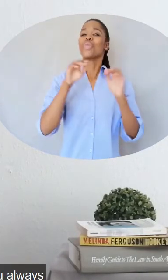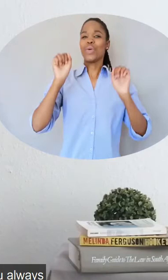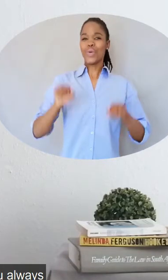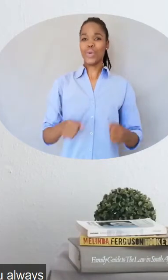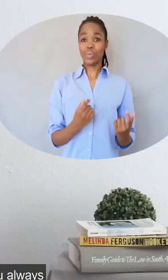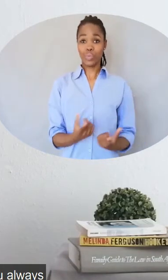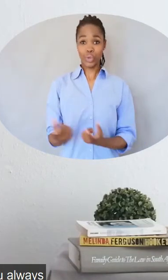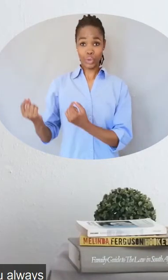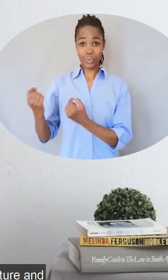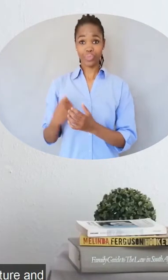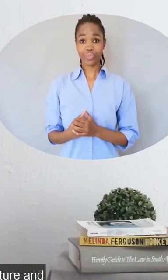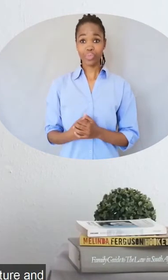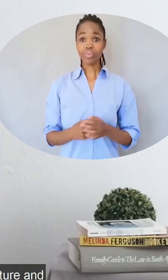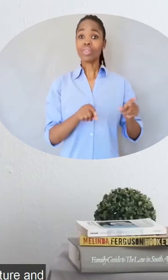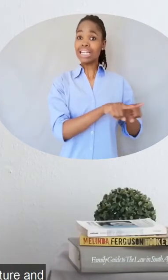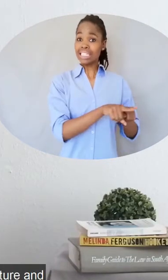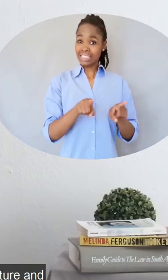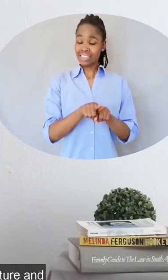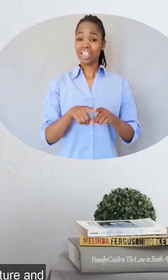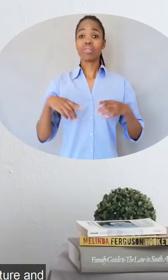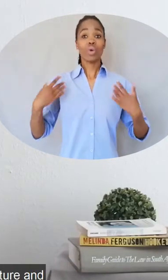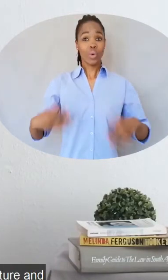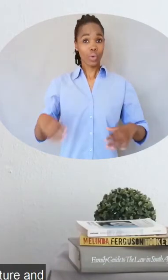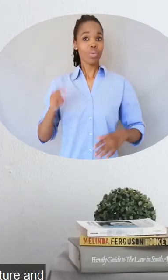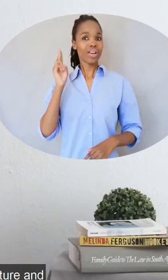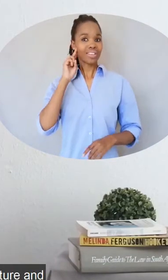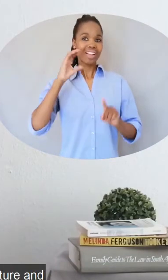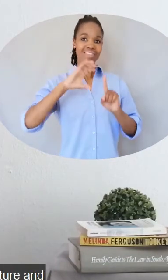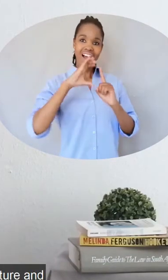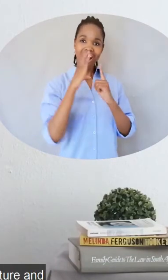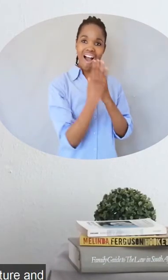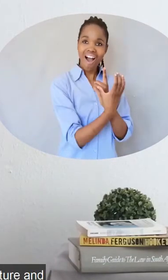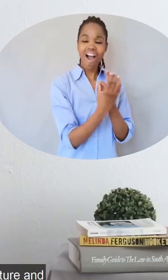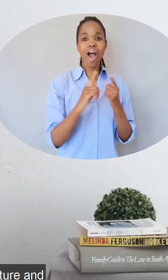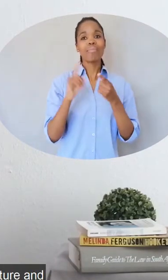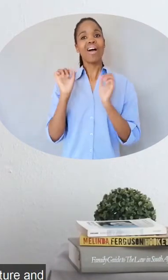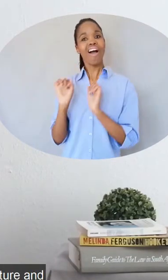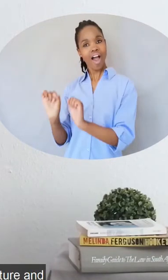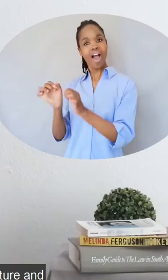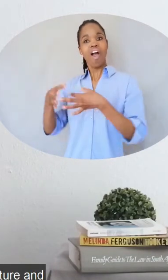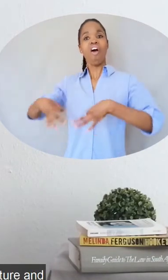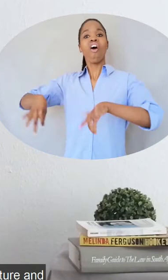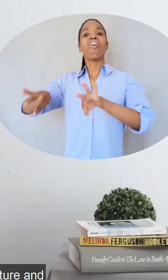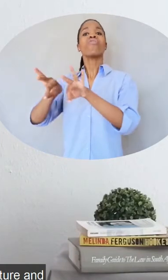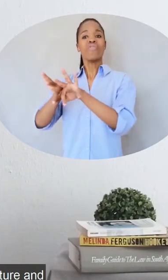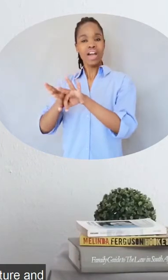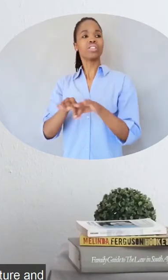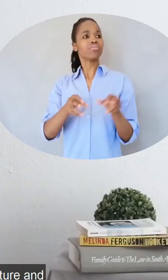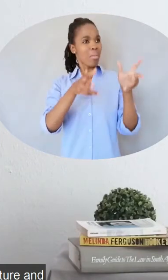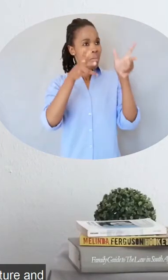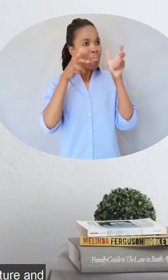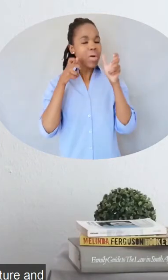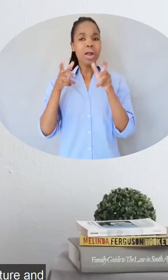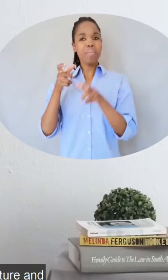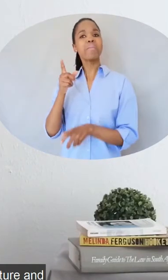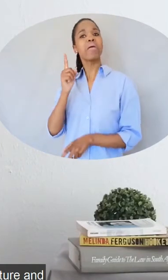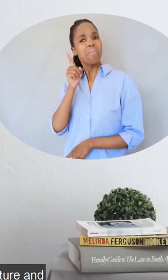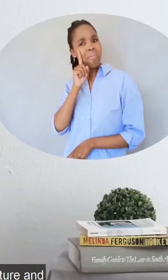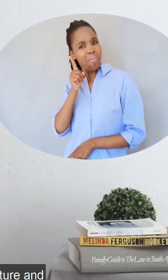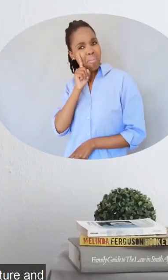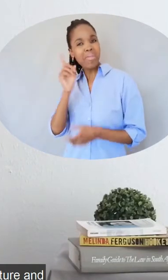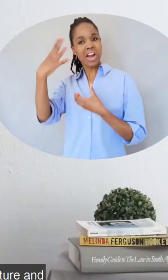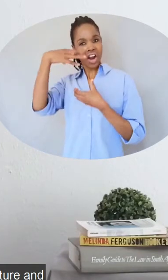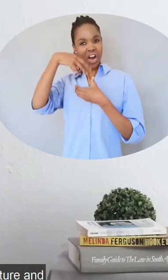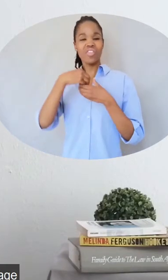community. It's also important to know the culture and the shared values practically first